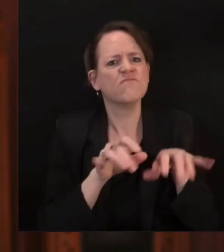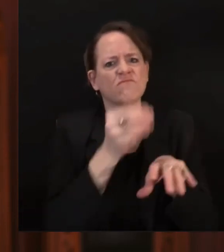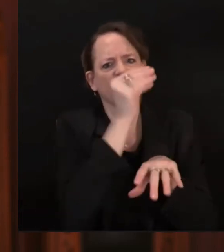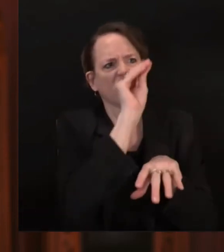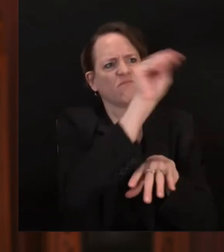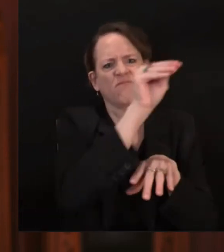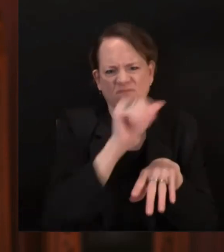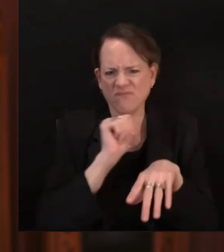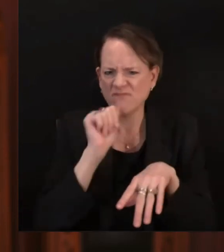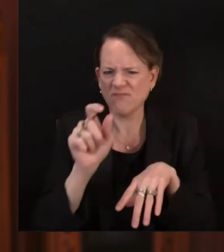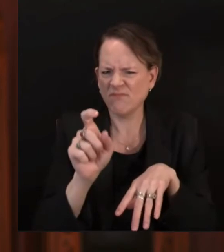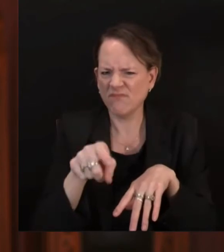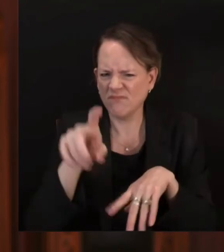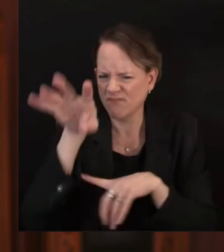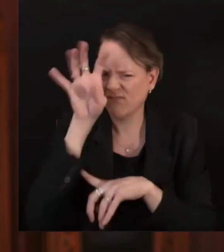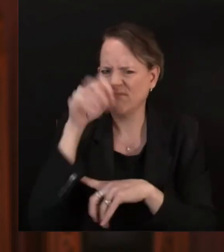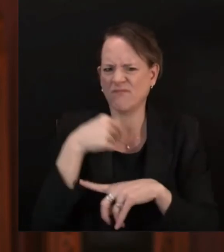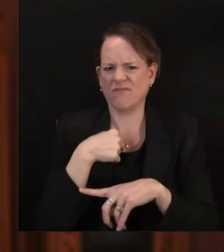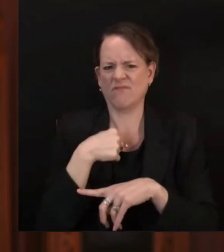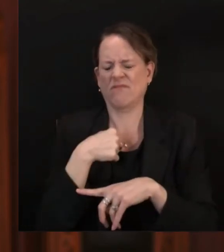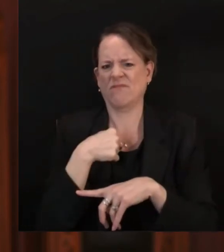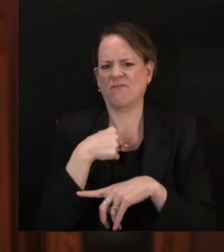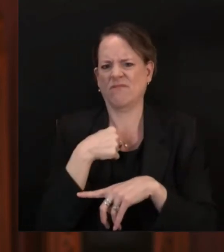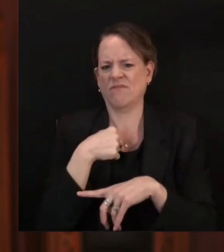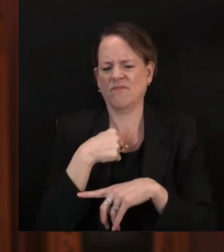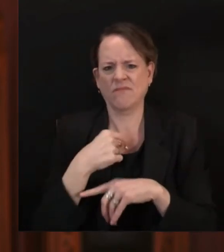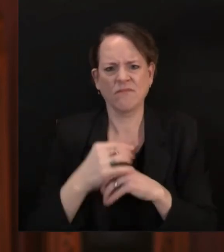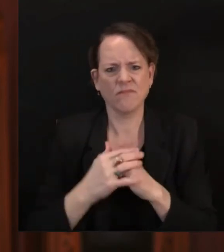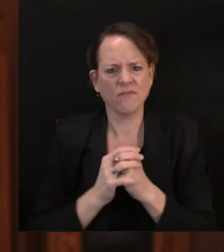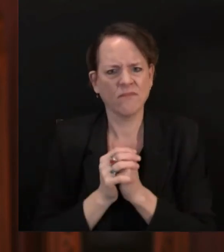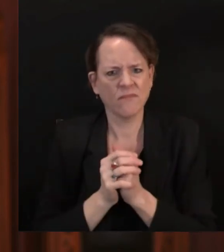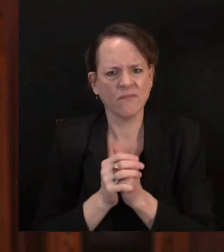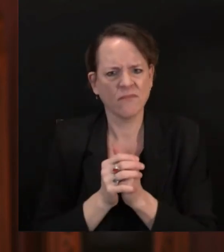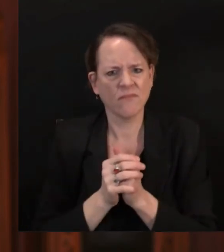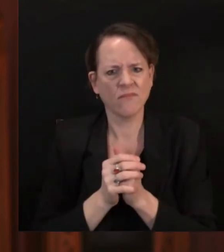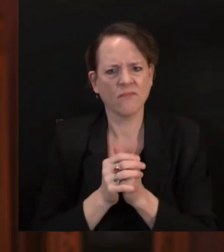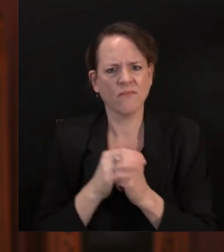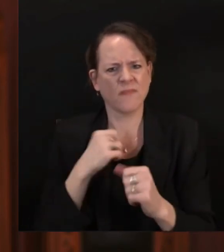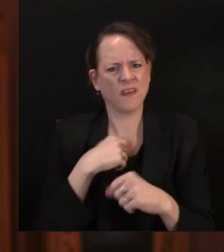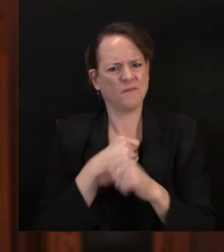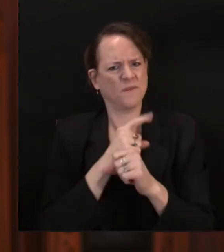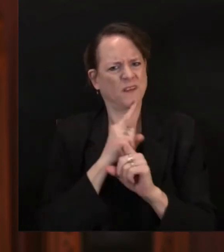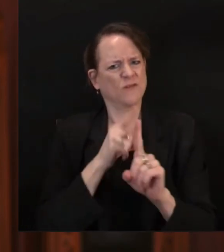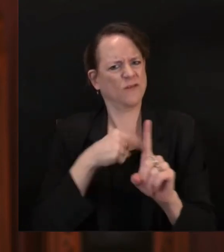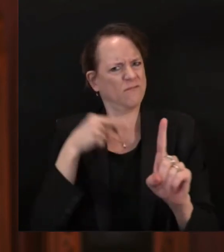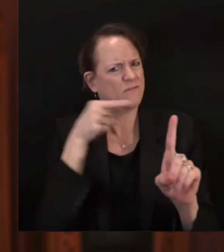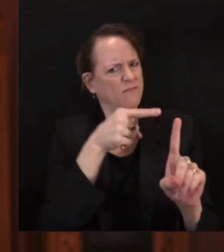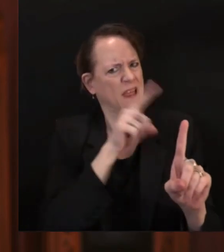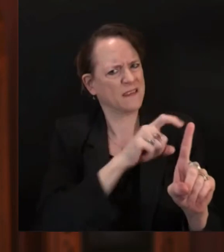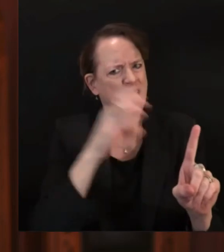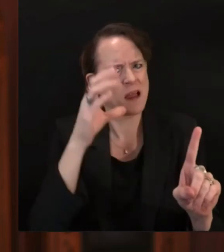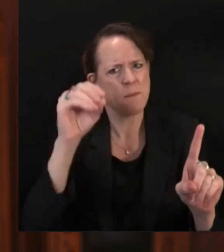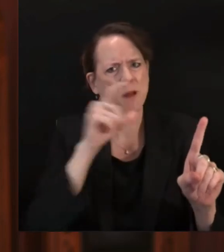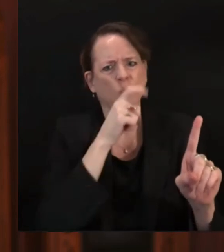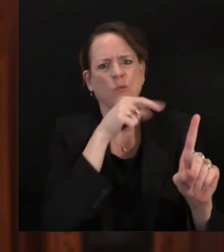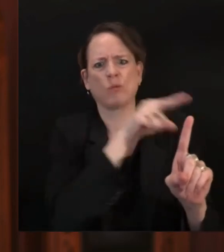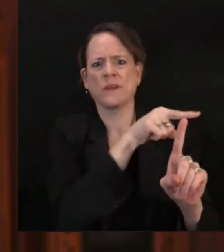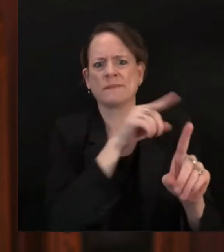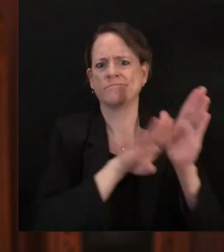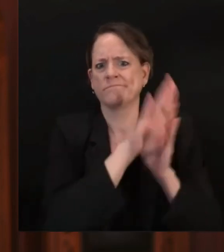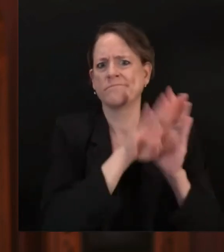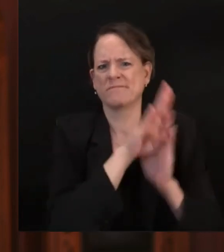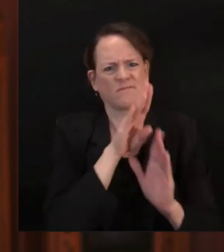that back and make sure that folks are checking on that. And we'll loop back with you so that you can be back in touch with your reader.